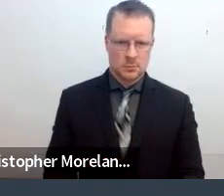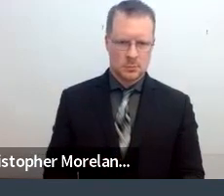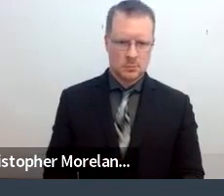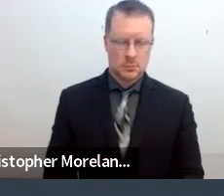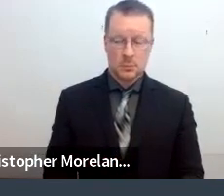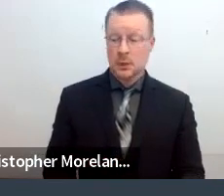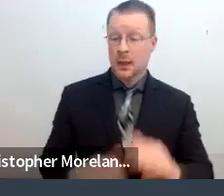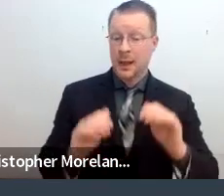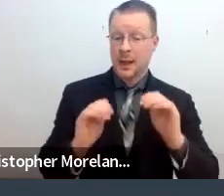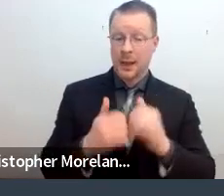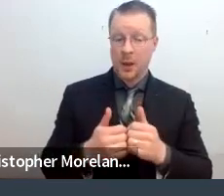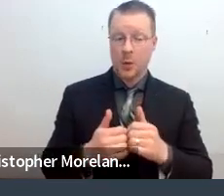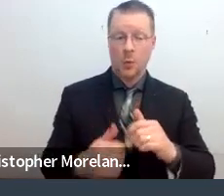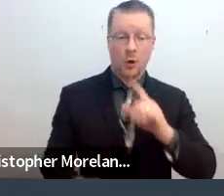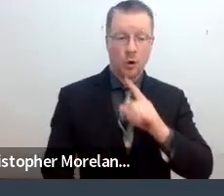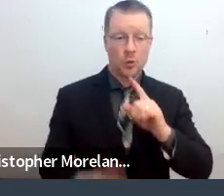structured,